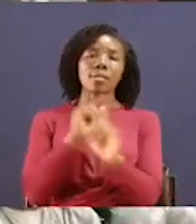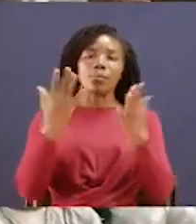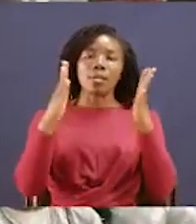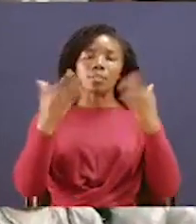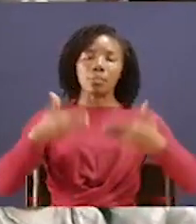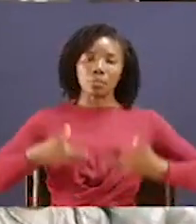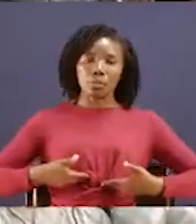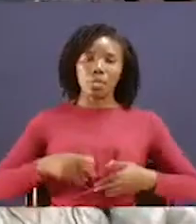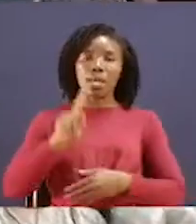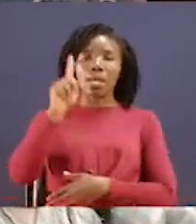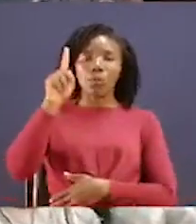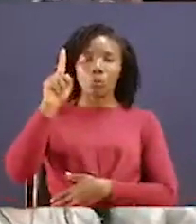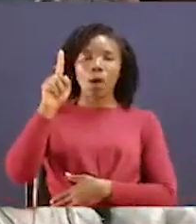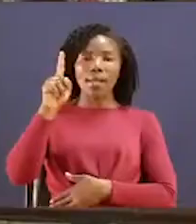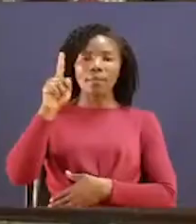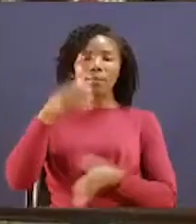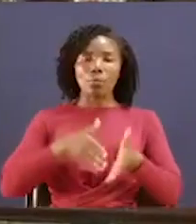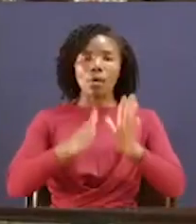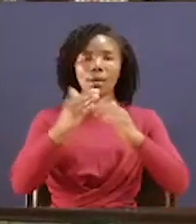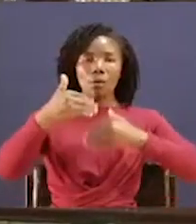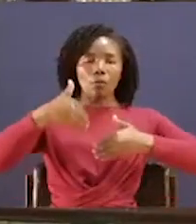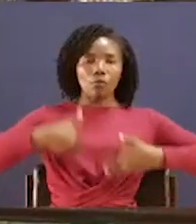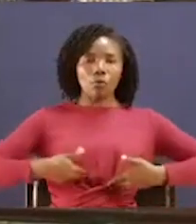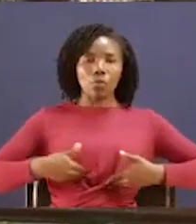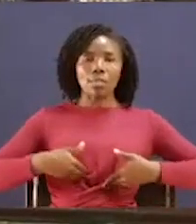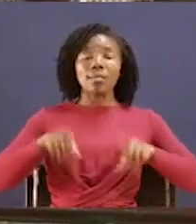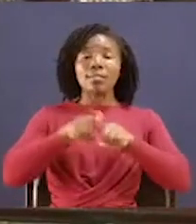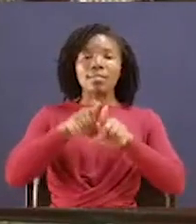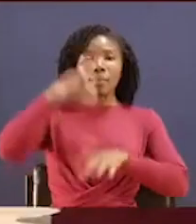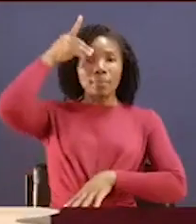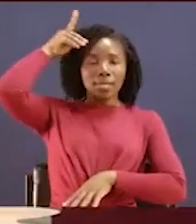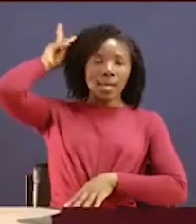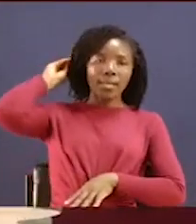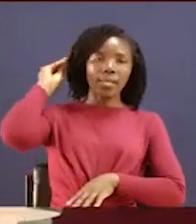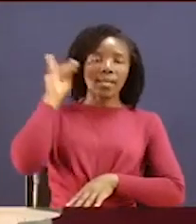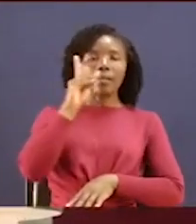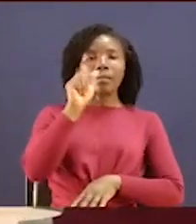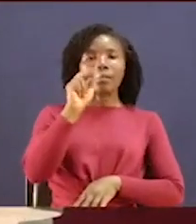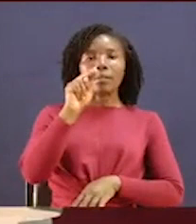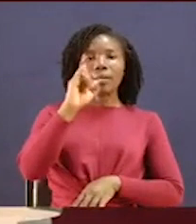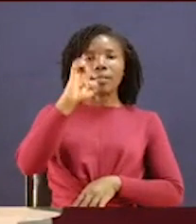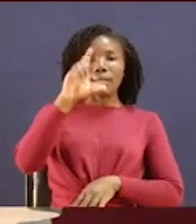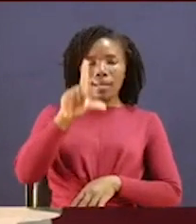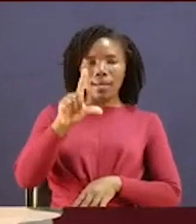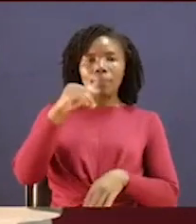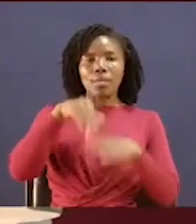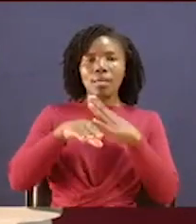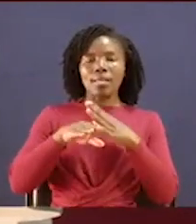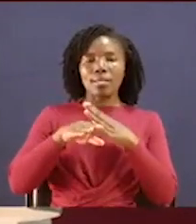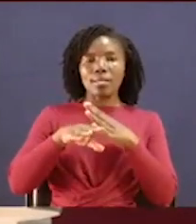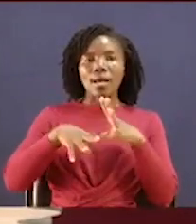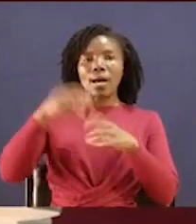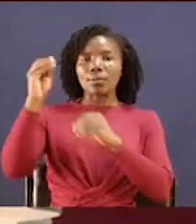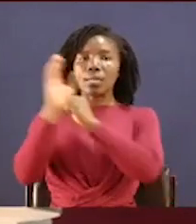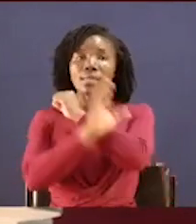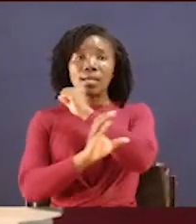And one feature of these young people, like Daniel in Babylon, is their resolve. Does this remind you